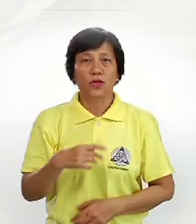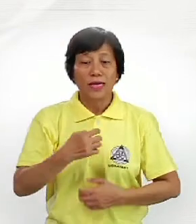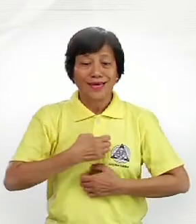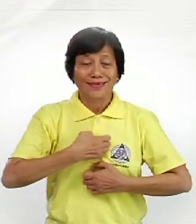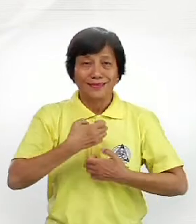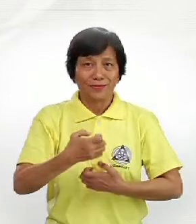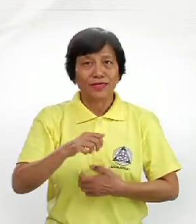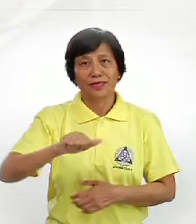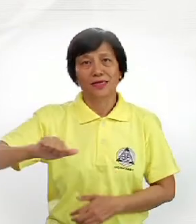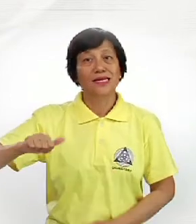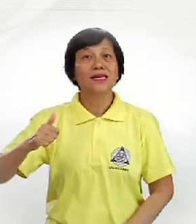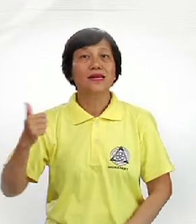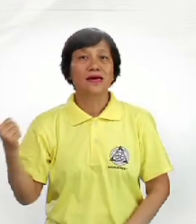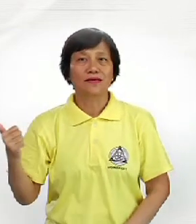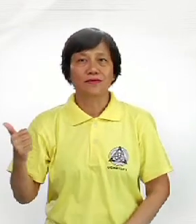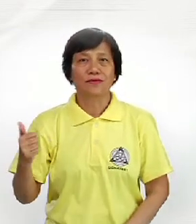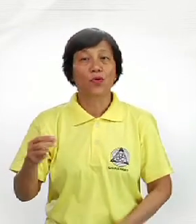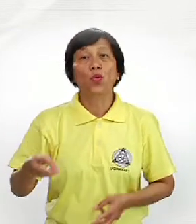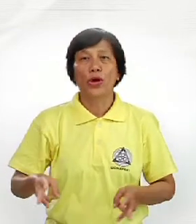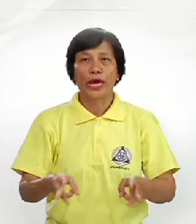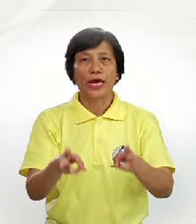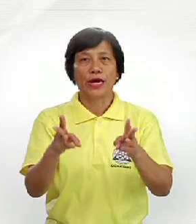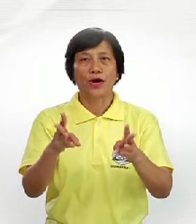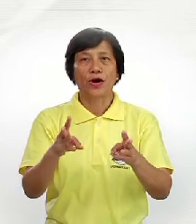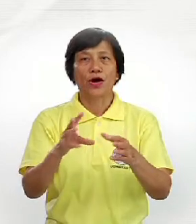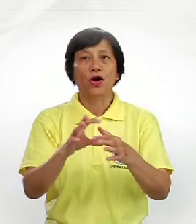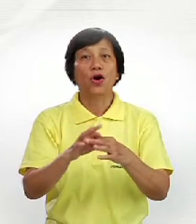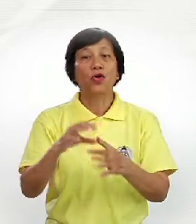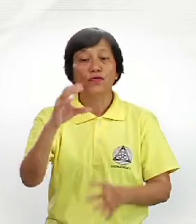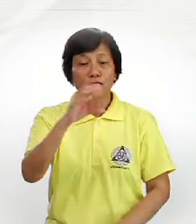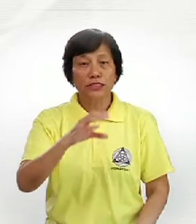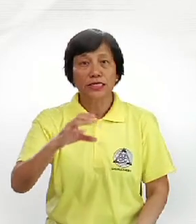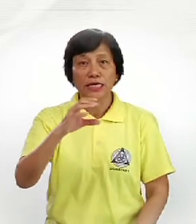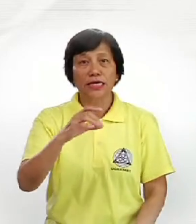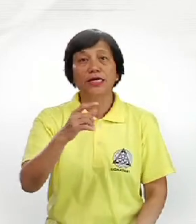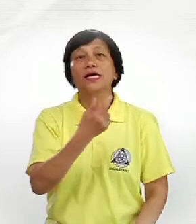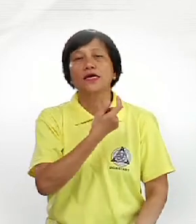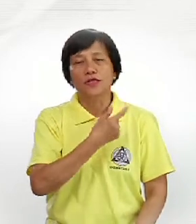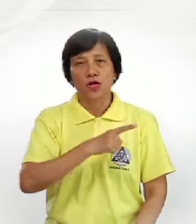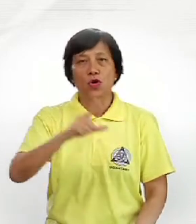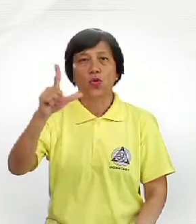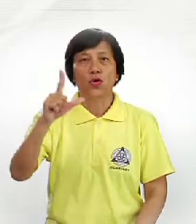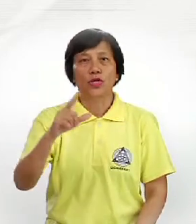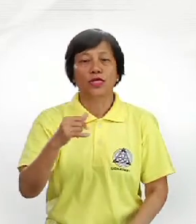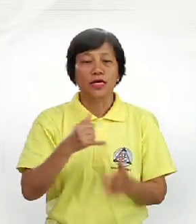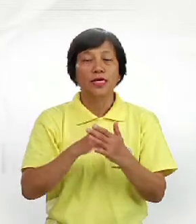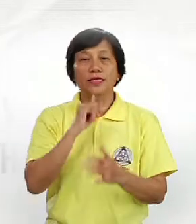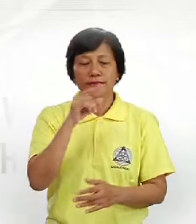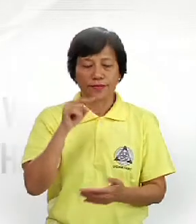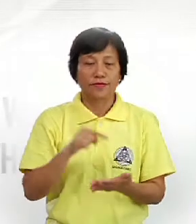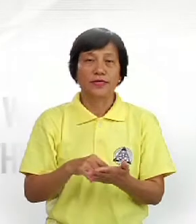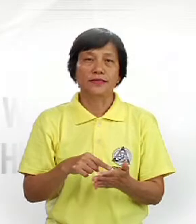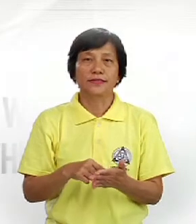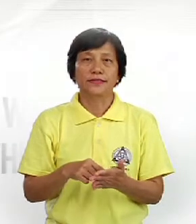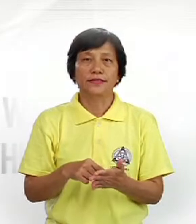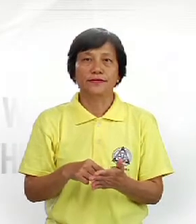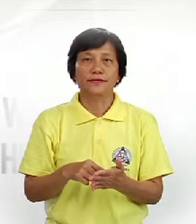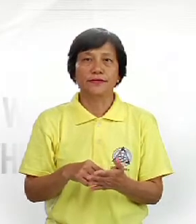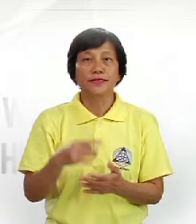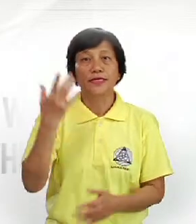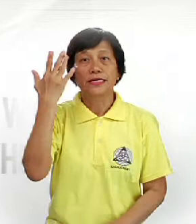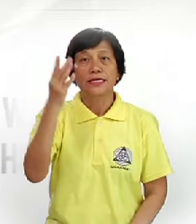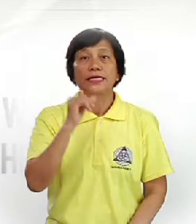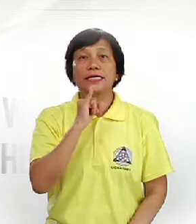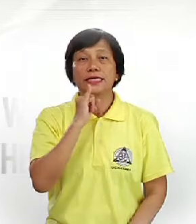expressing another way of seeking the Lord, and it is this. He